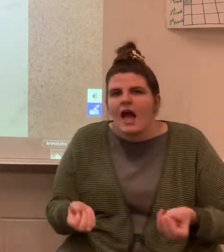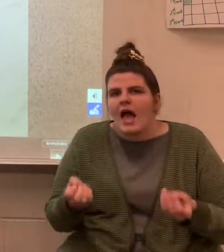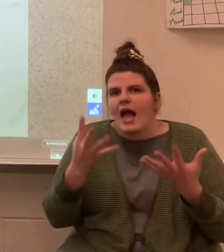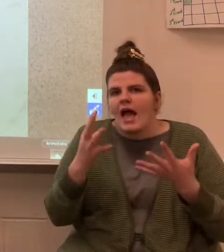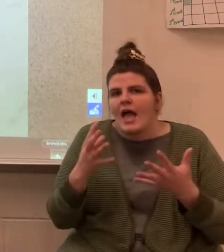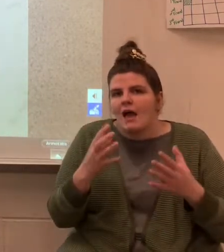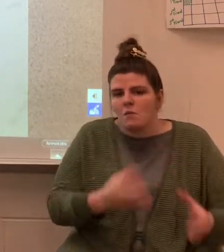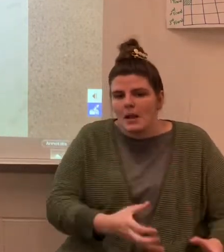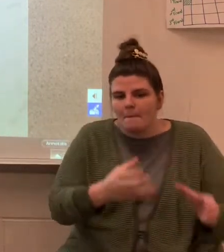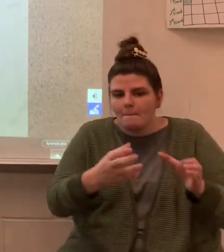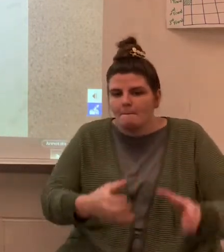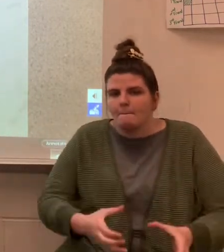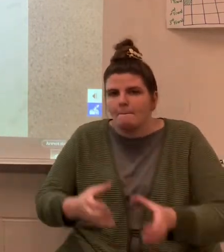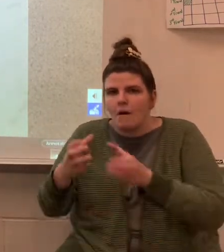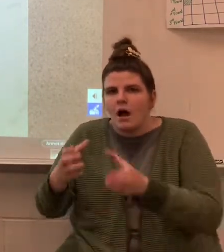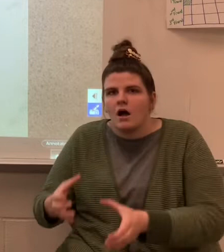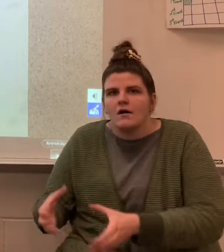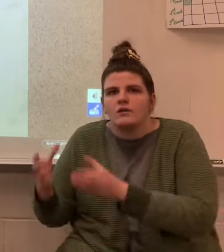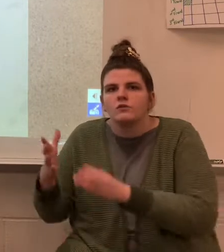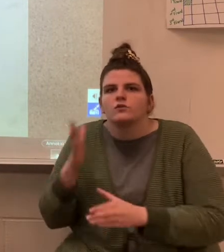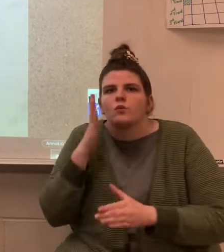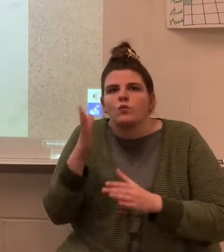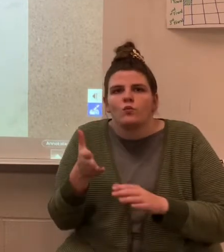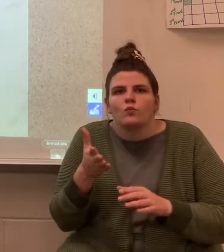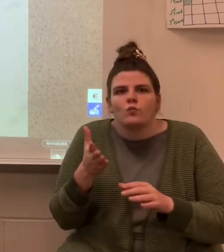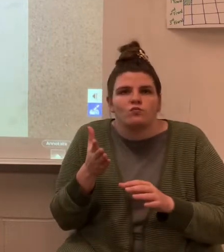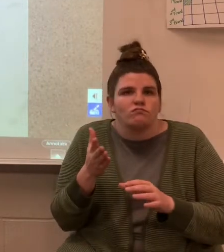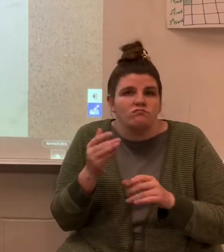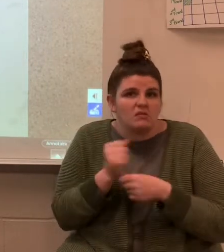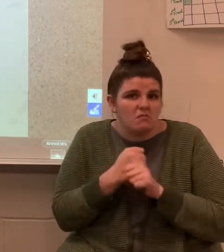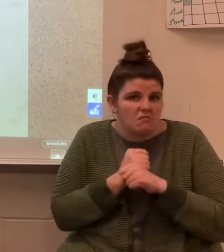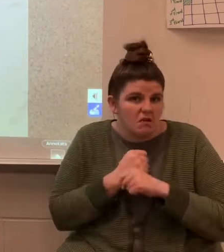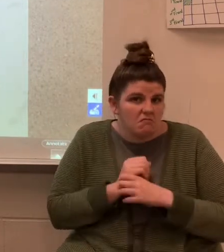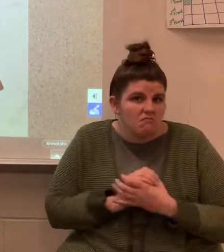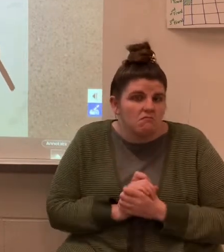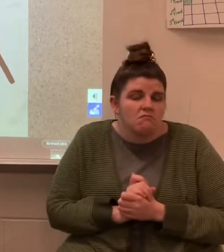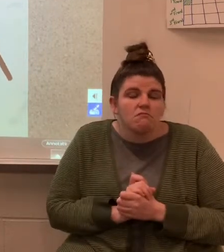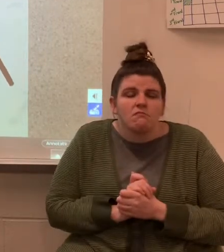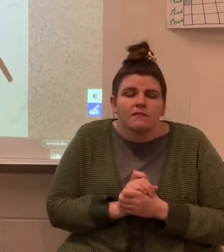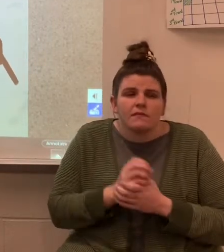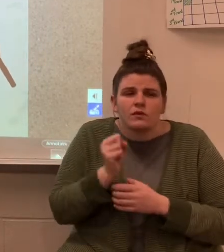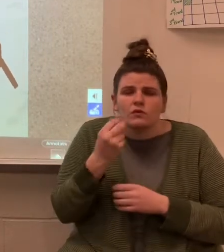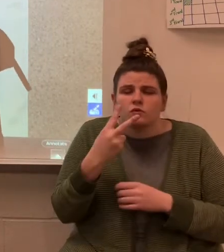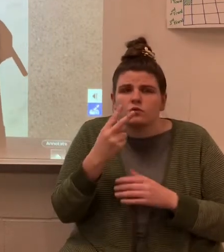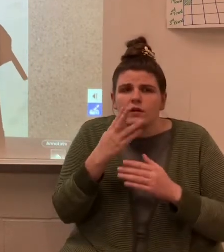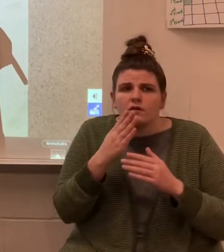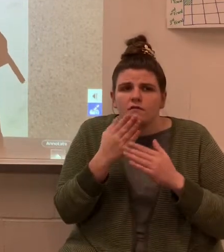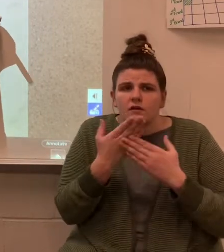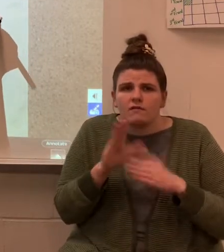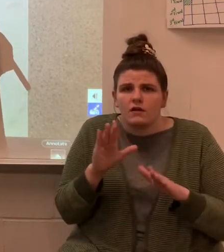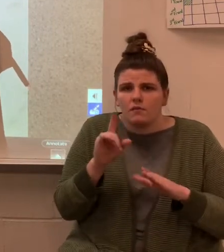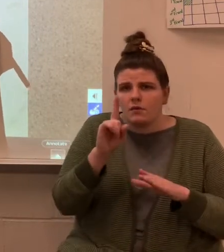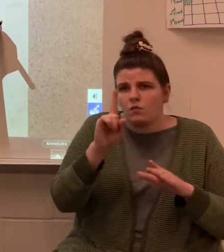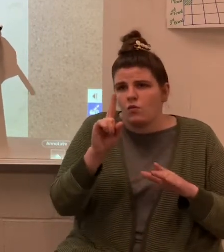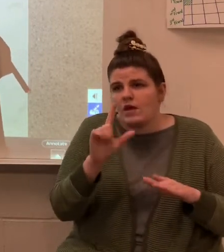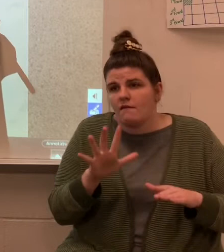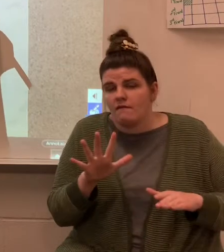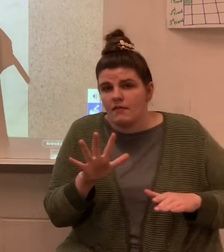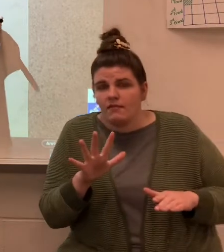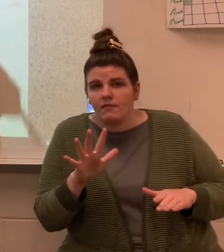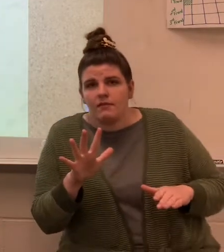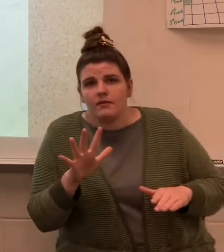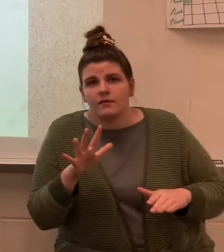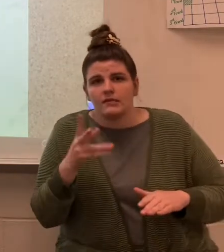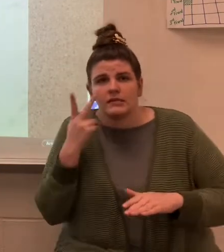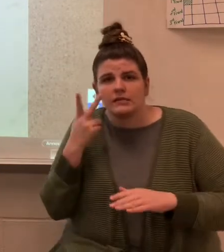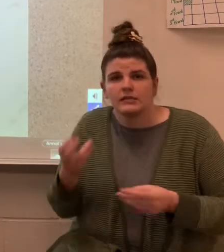pots am I going to be able to make? I am going to take my 12 pounds and divide it by my 1/5 to see